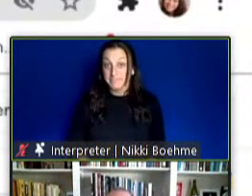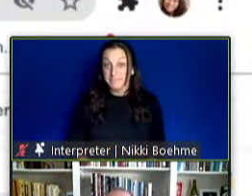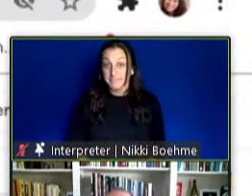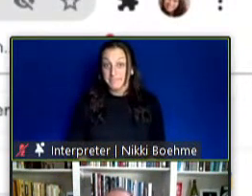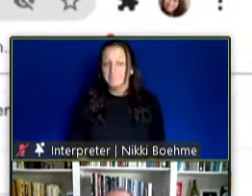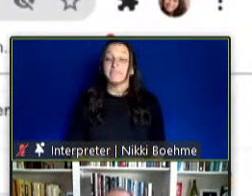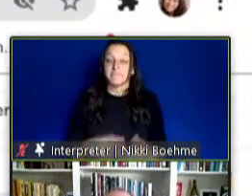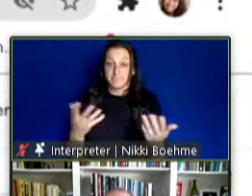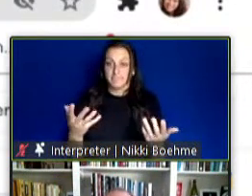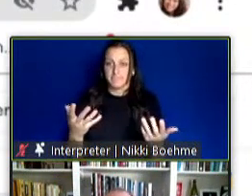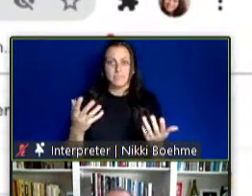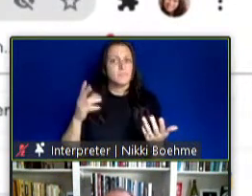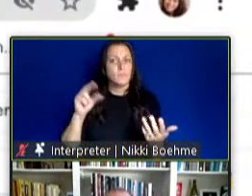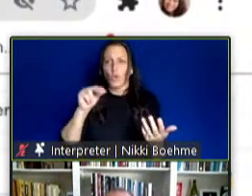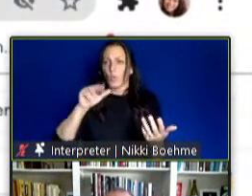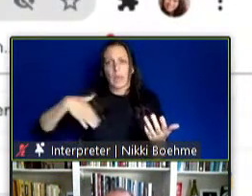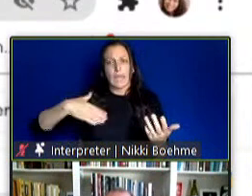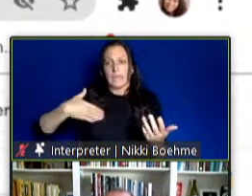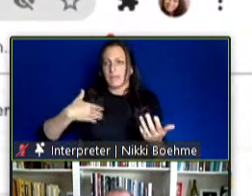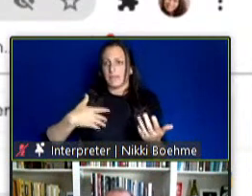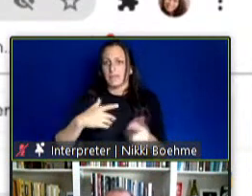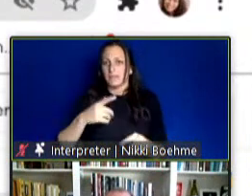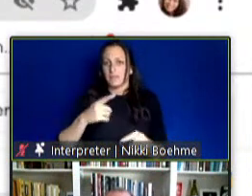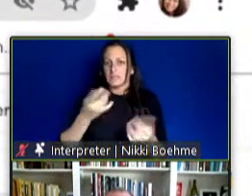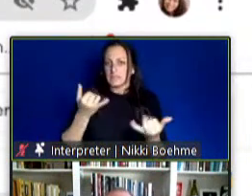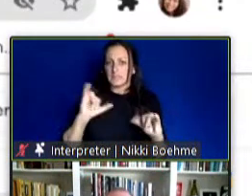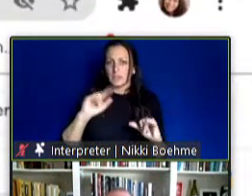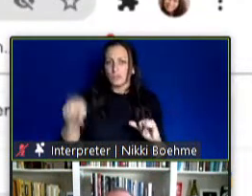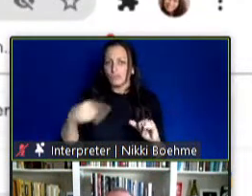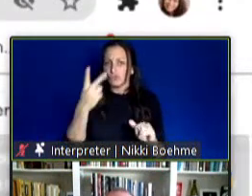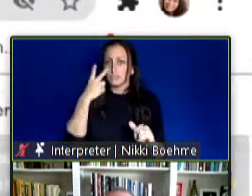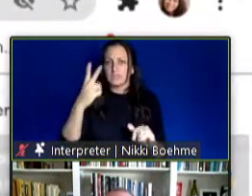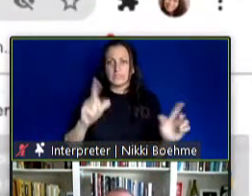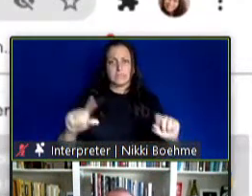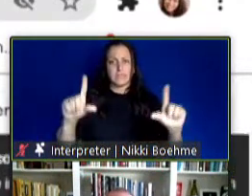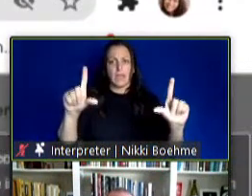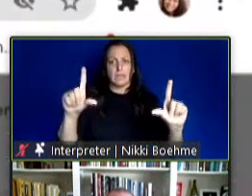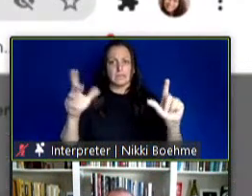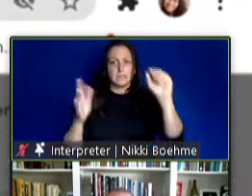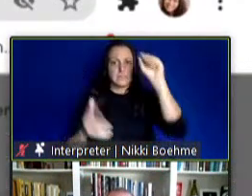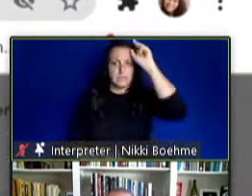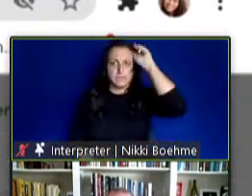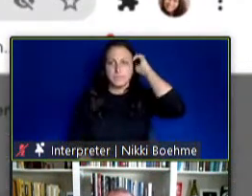So Not quite yet. We still just see the slides.